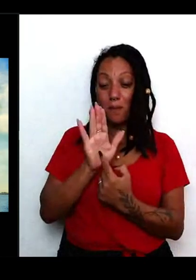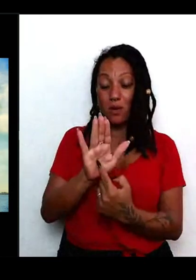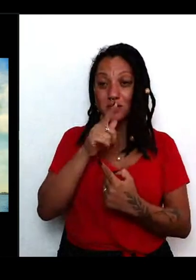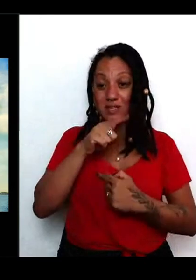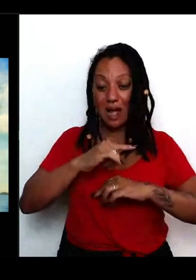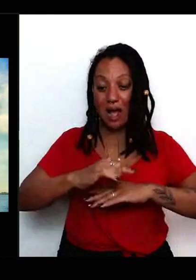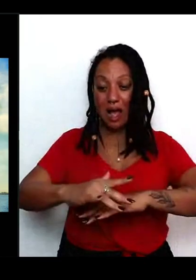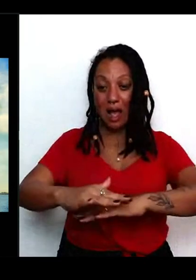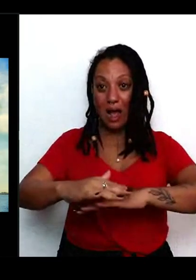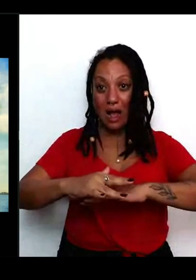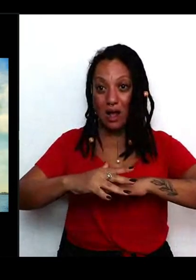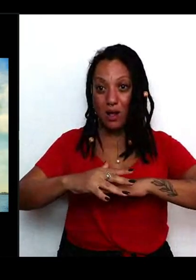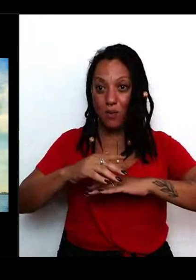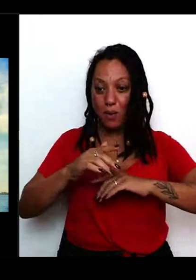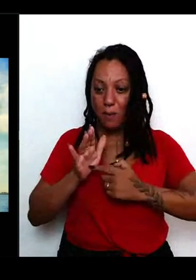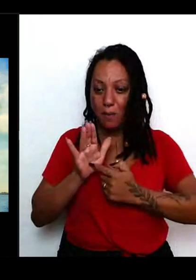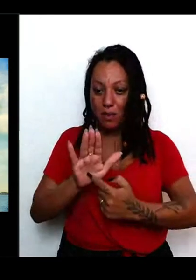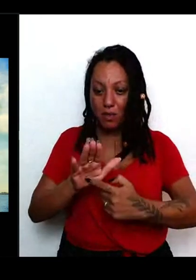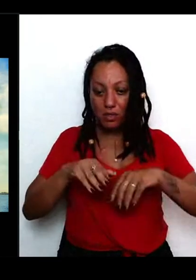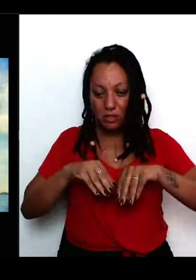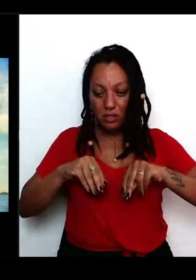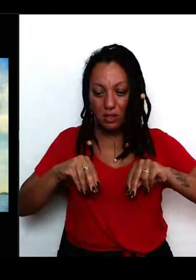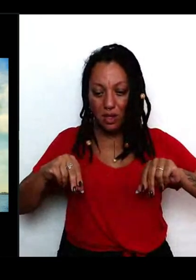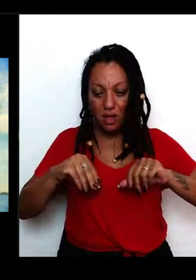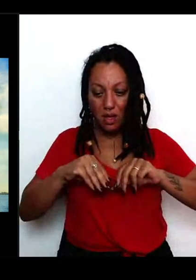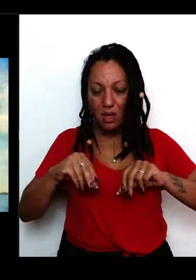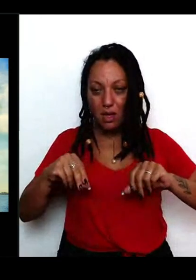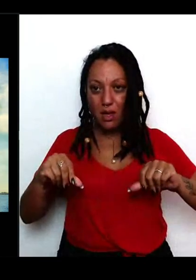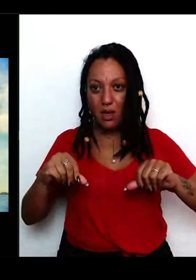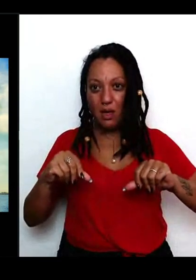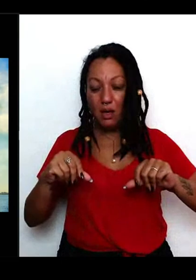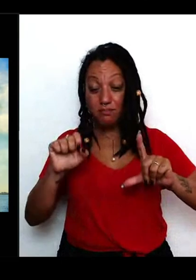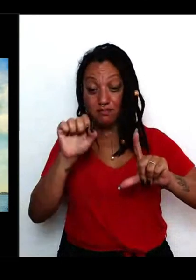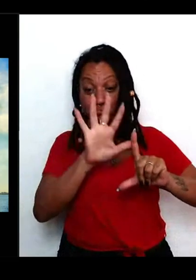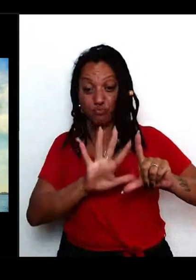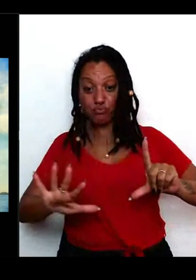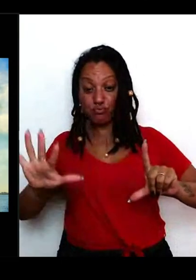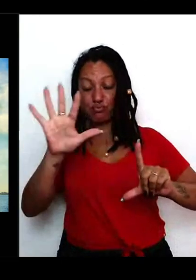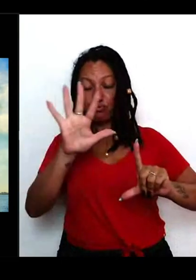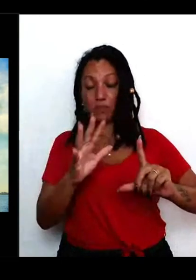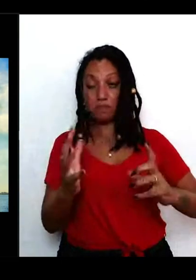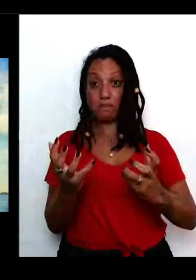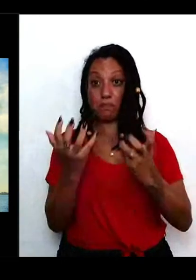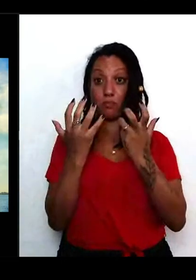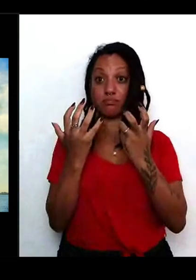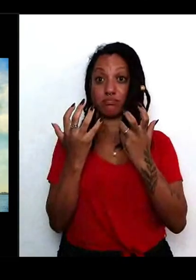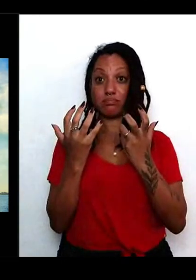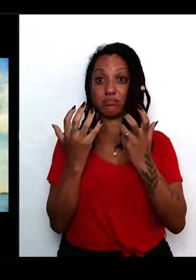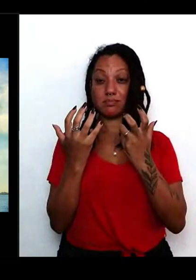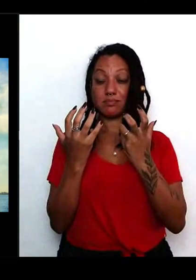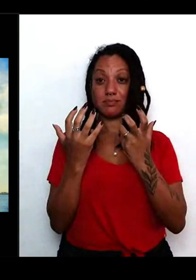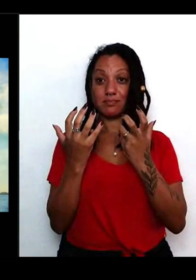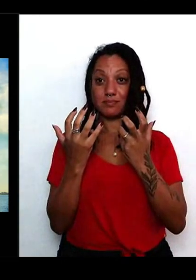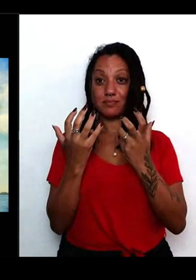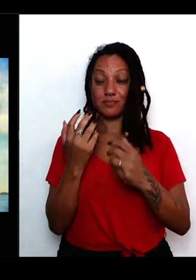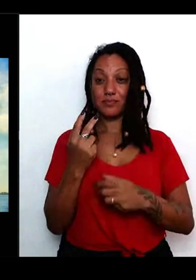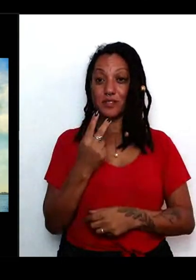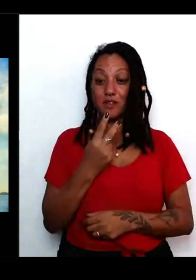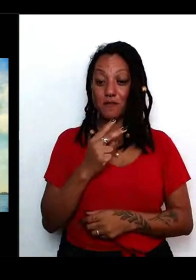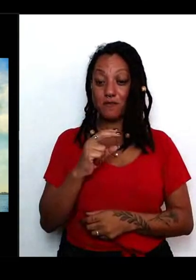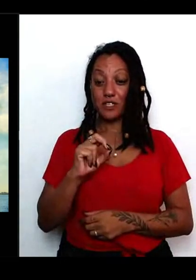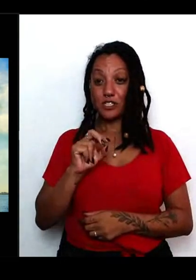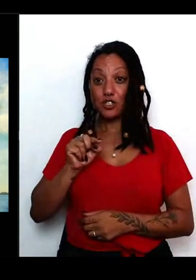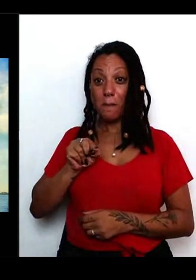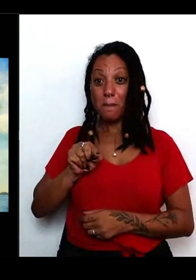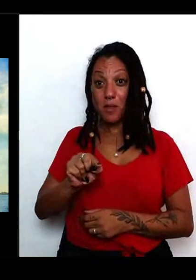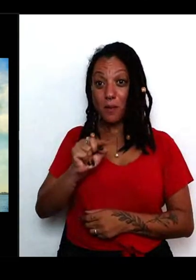became apparent to the twenty thousand viewers on site and then over a